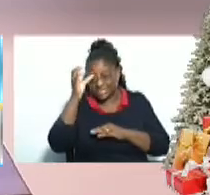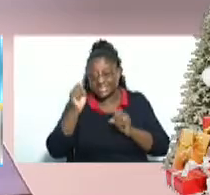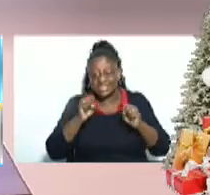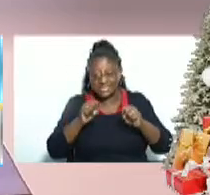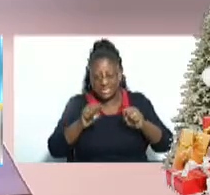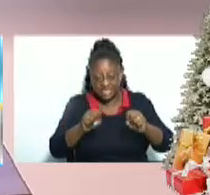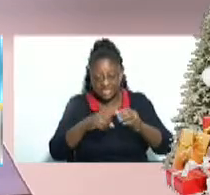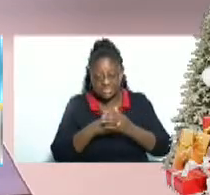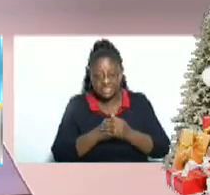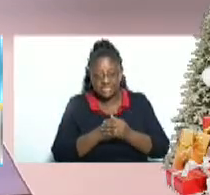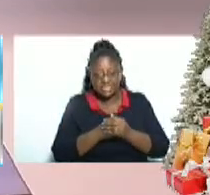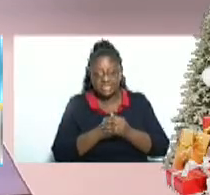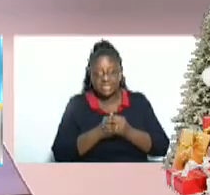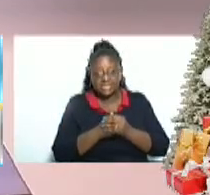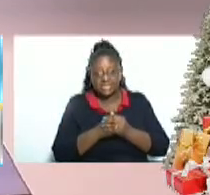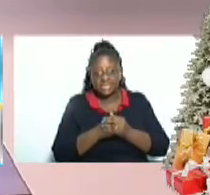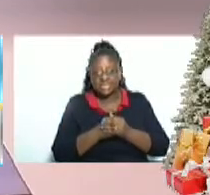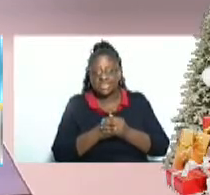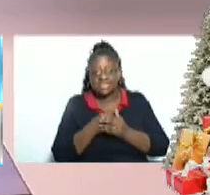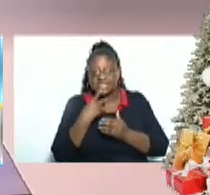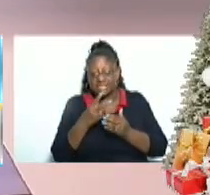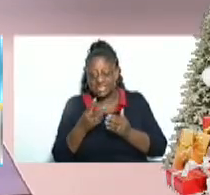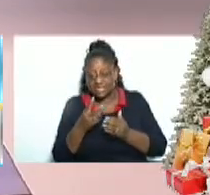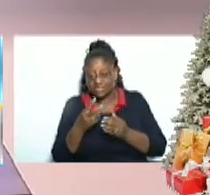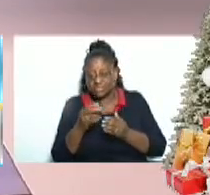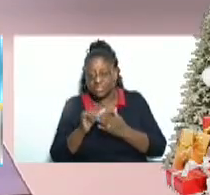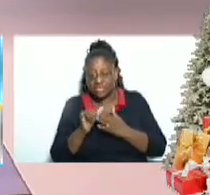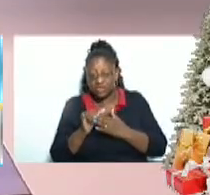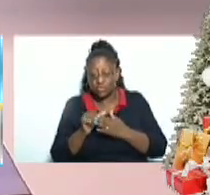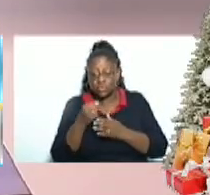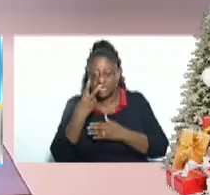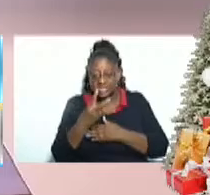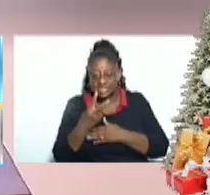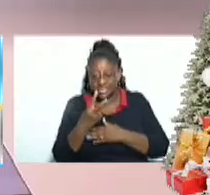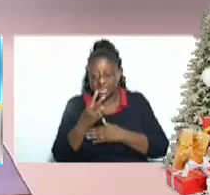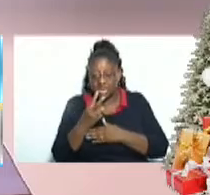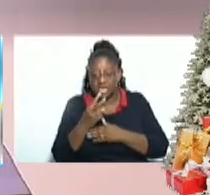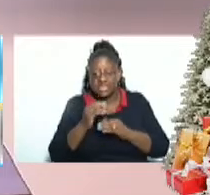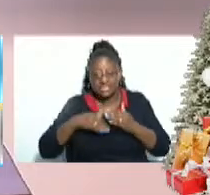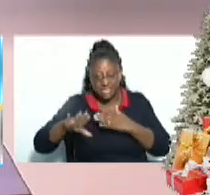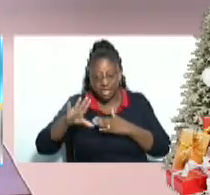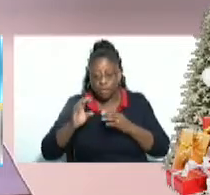moved resources. We intend to flood the banks. We intend to dominate that area.